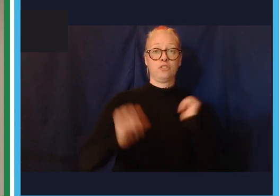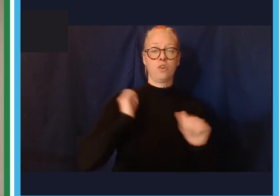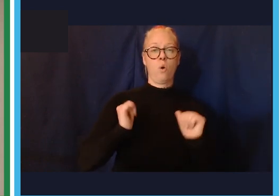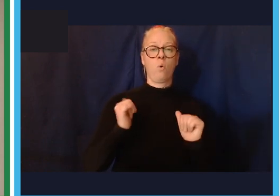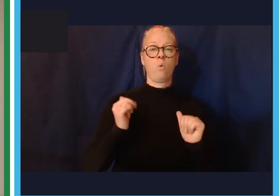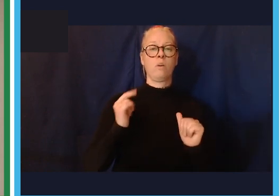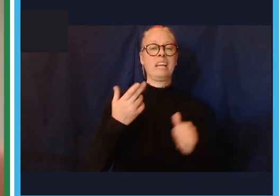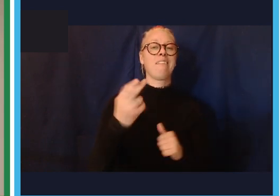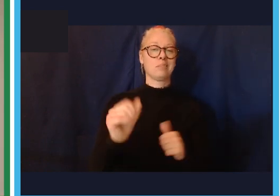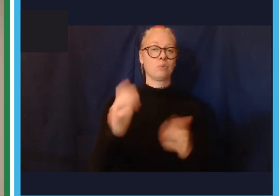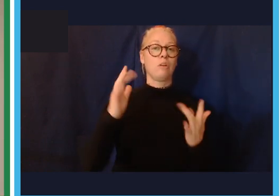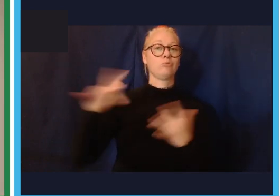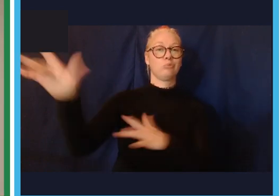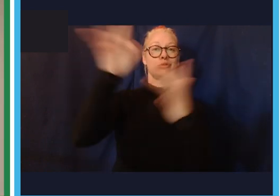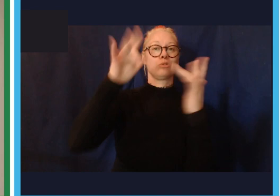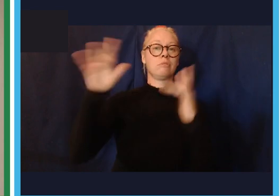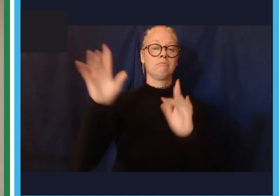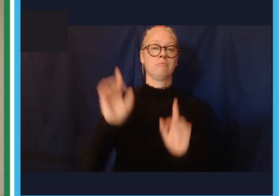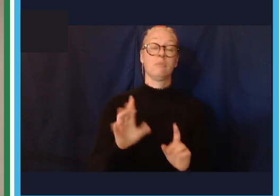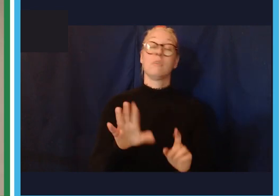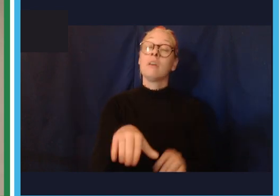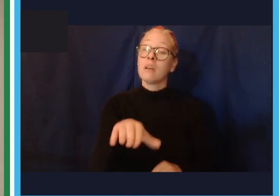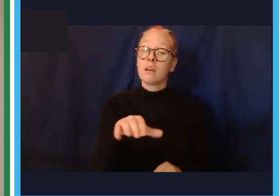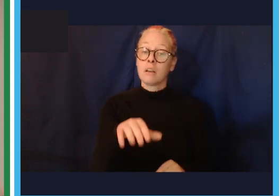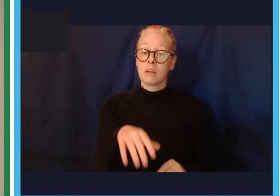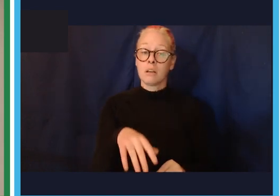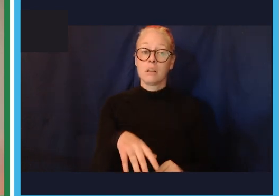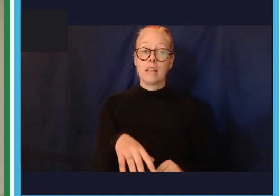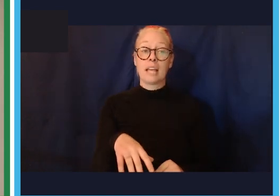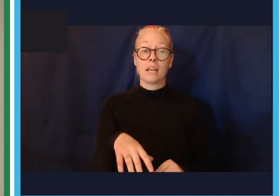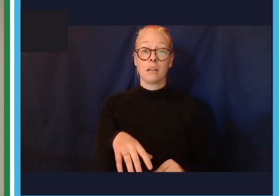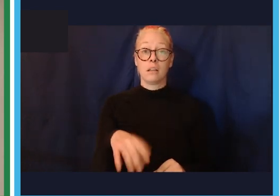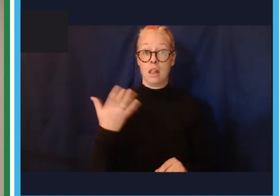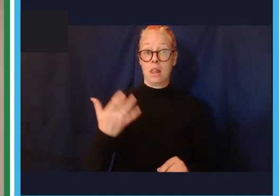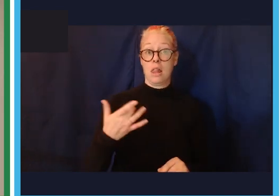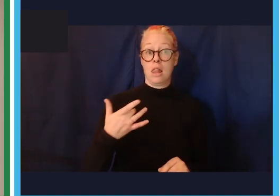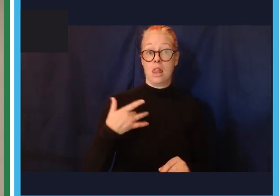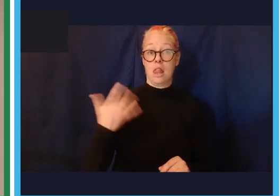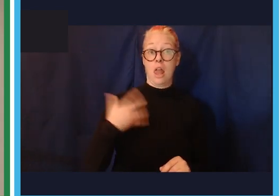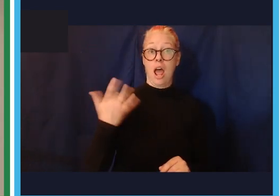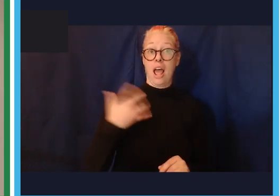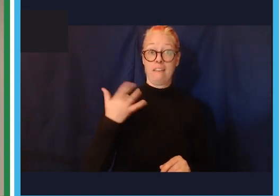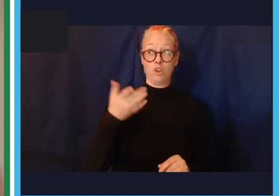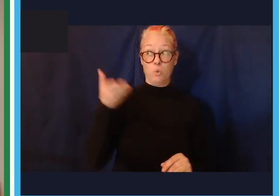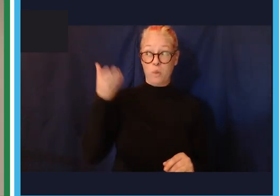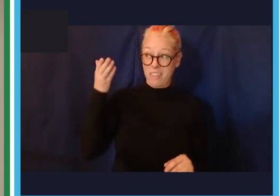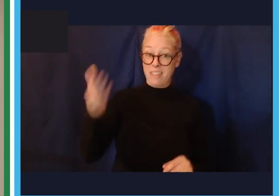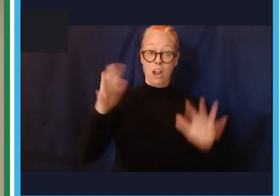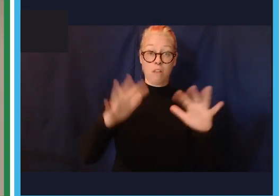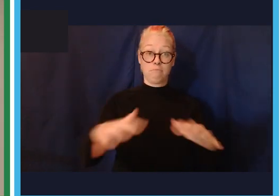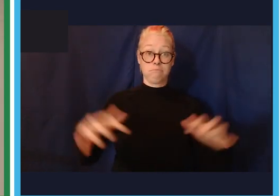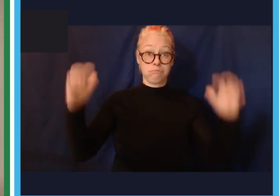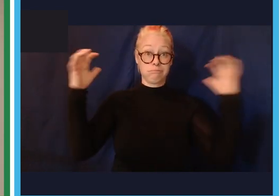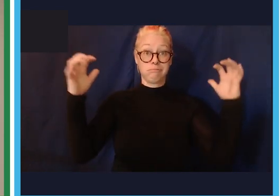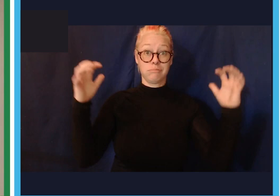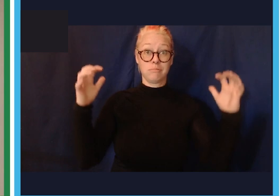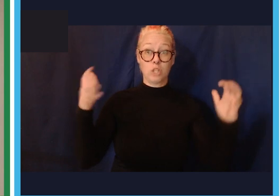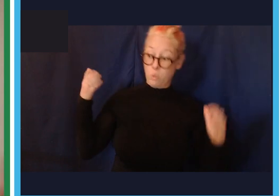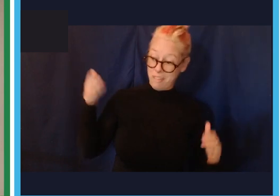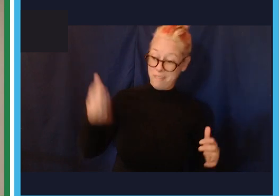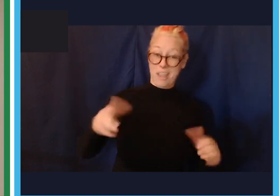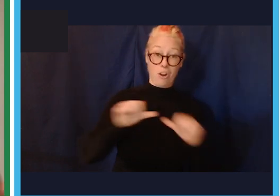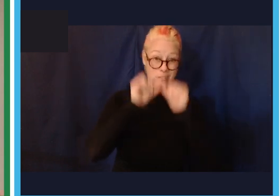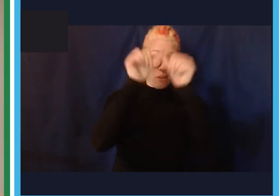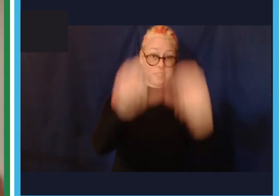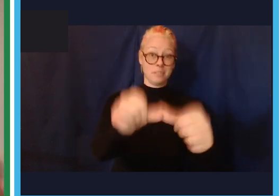in a scene, you're actually just kind of like in tableau, you're still on stage in view. So I wouldn't have any break. I wouldn't have any chance to